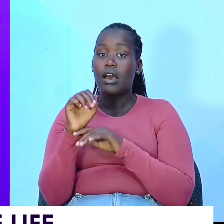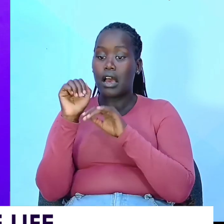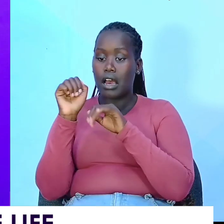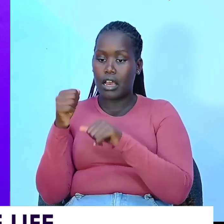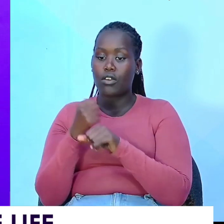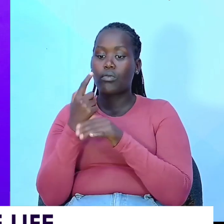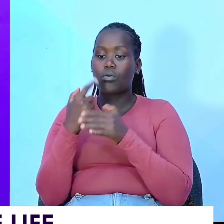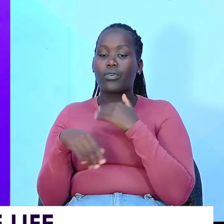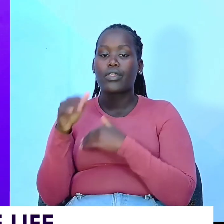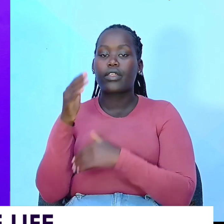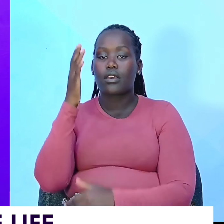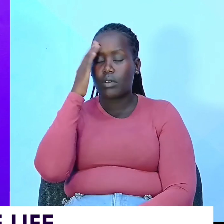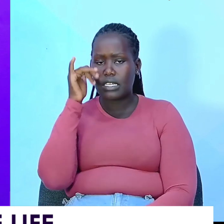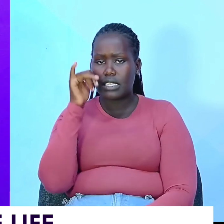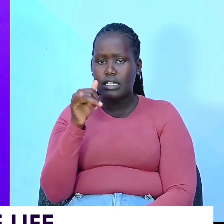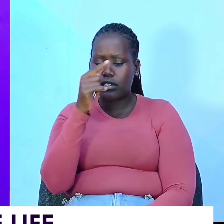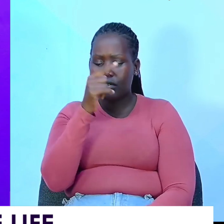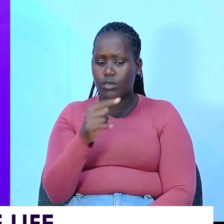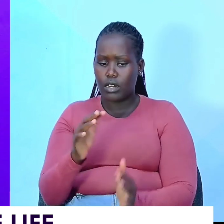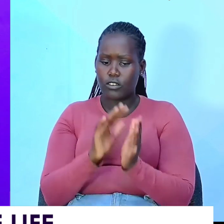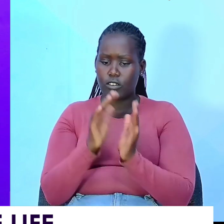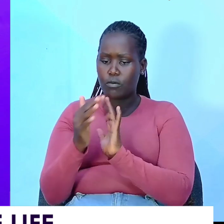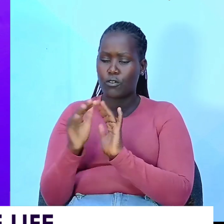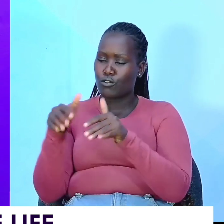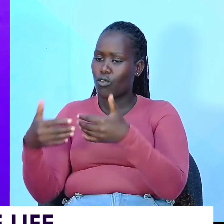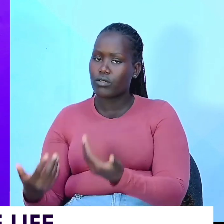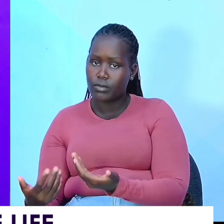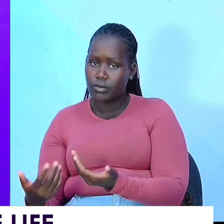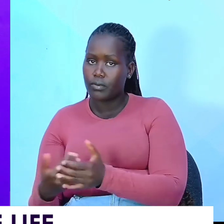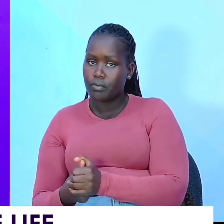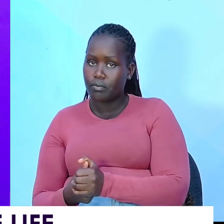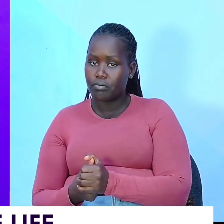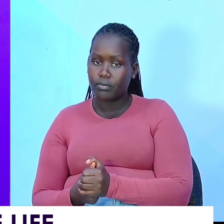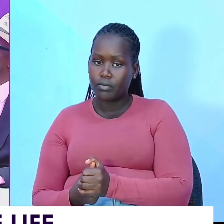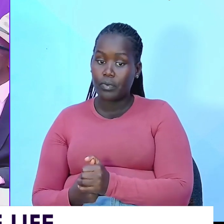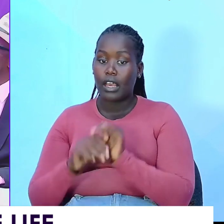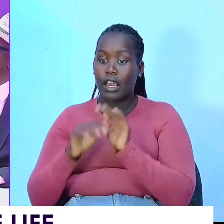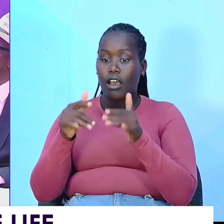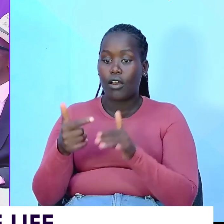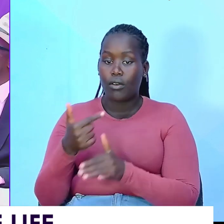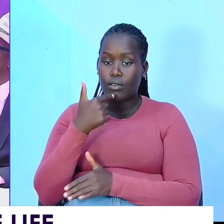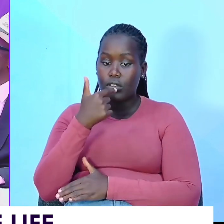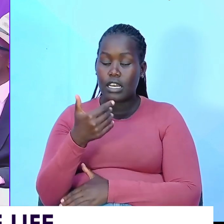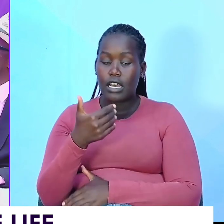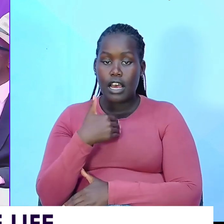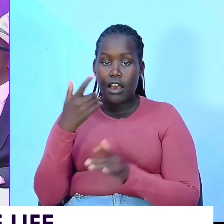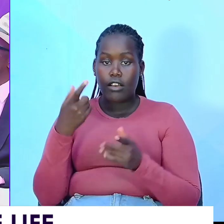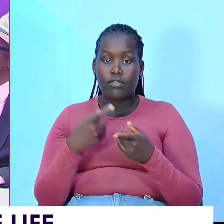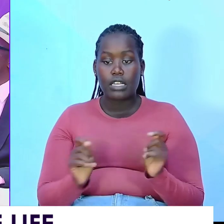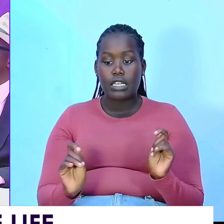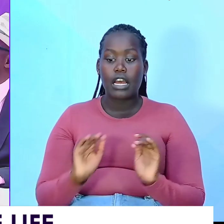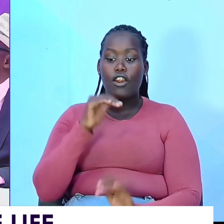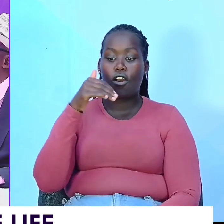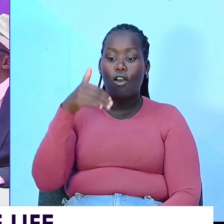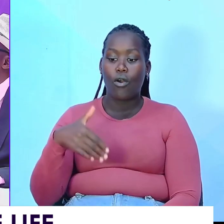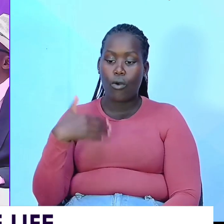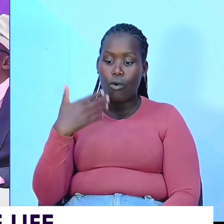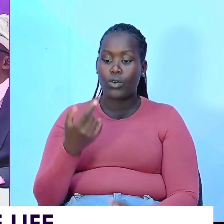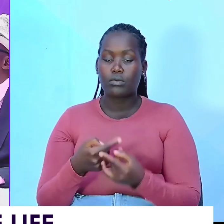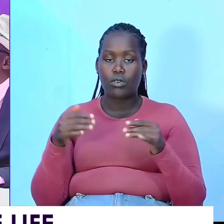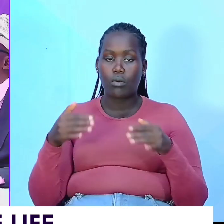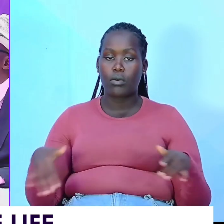that the right approach, or it's a maladjustment? Definitely not. Maybe like you said, they have tried always and have given up.